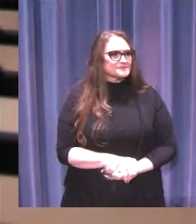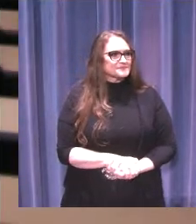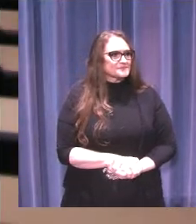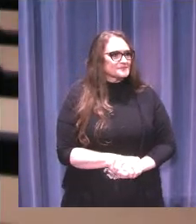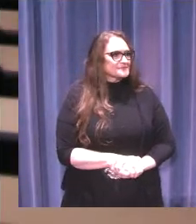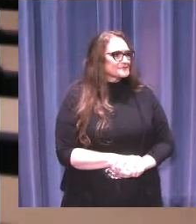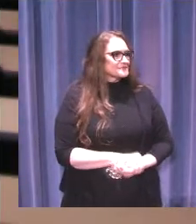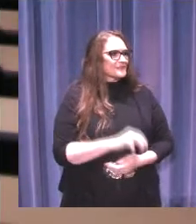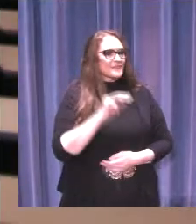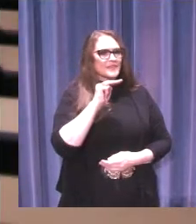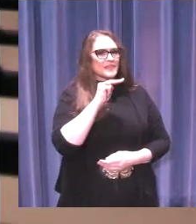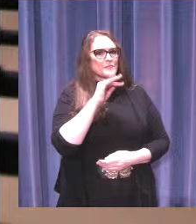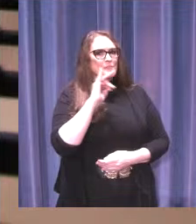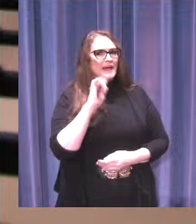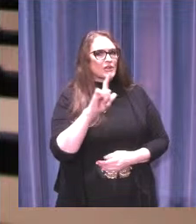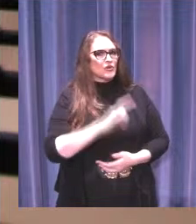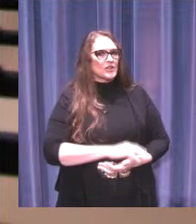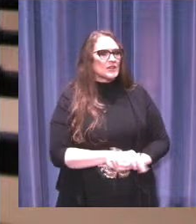Michael?